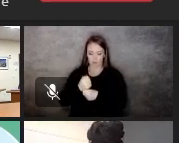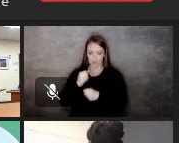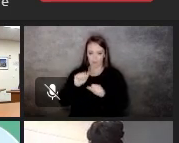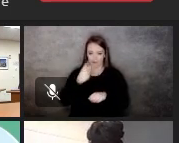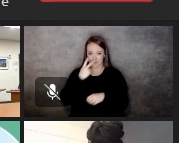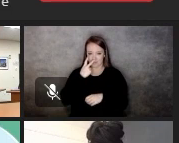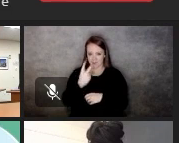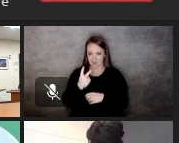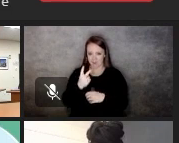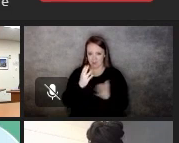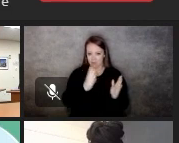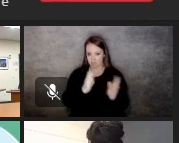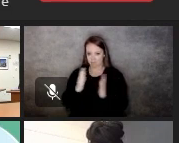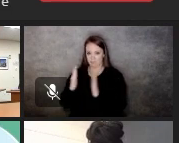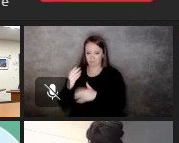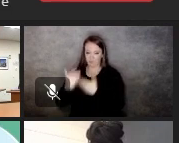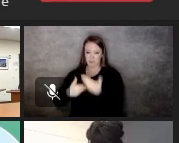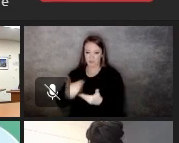considered.